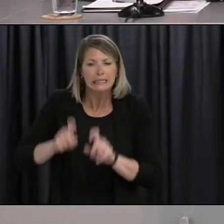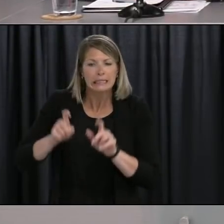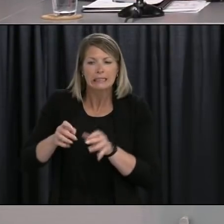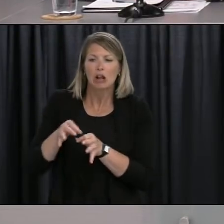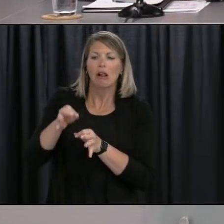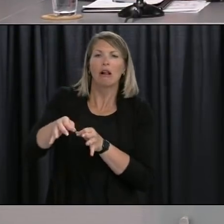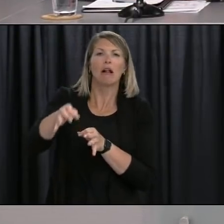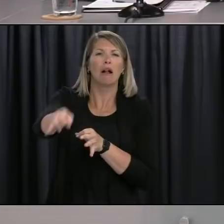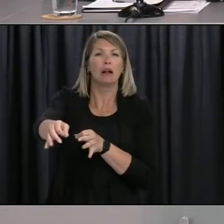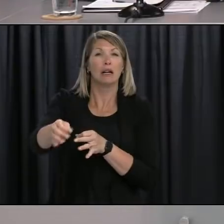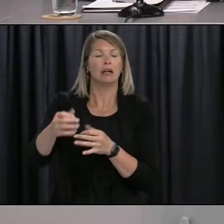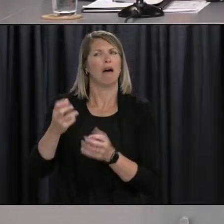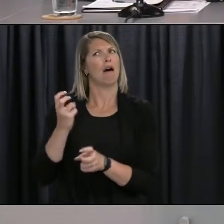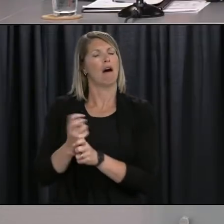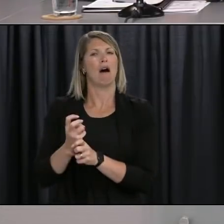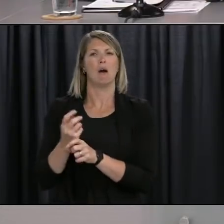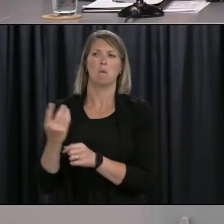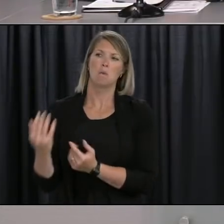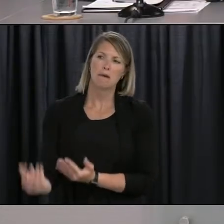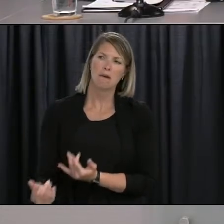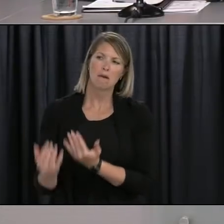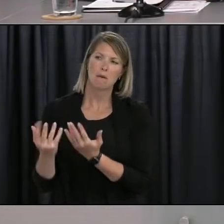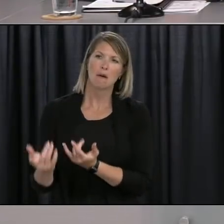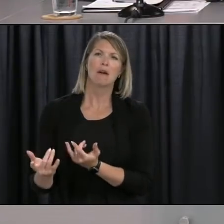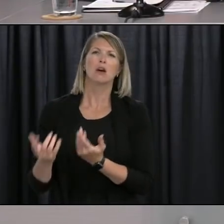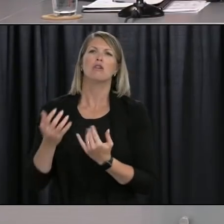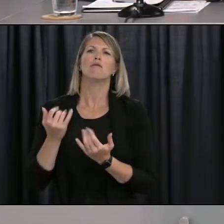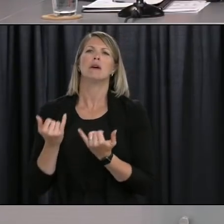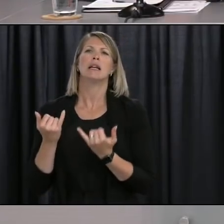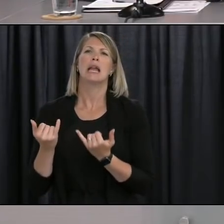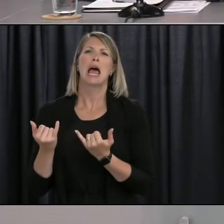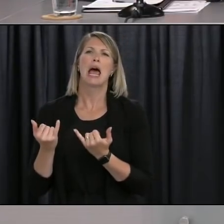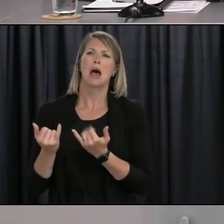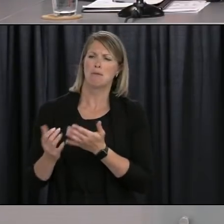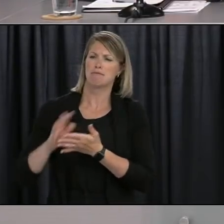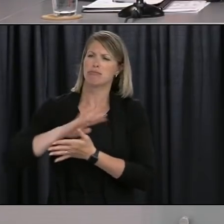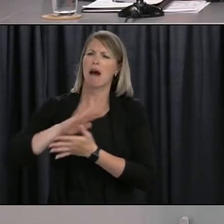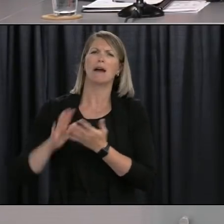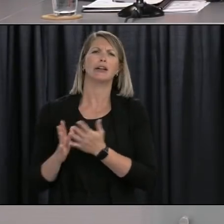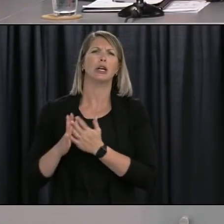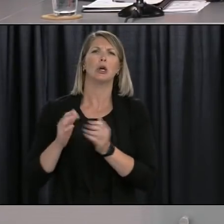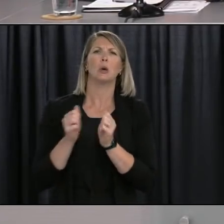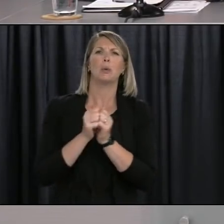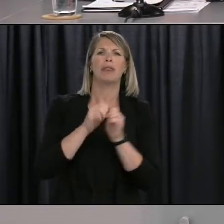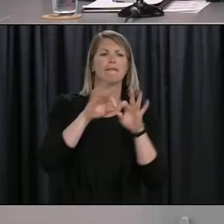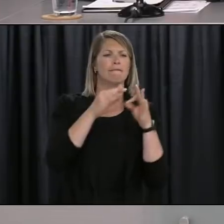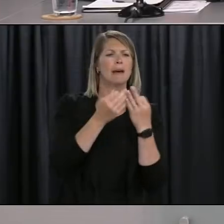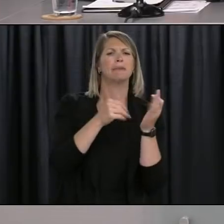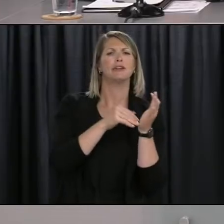determined through the doctors, through the health care authorities, or is it through public health?